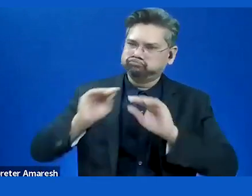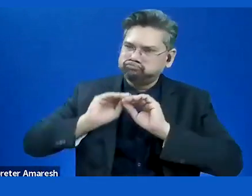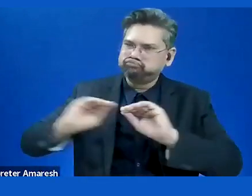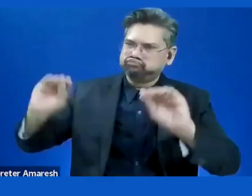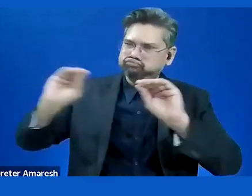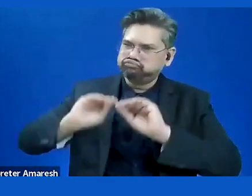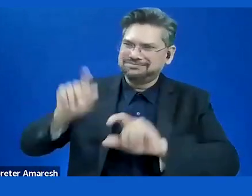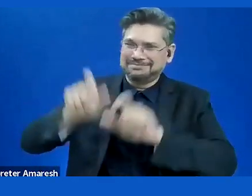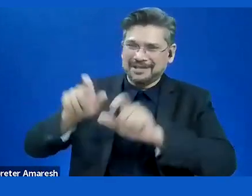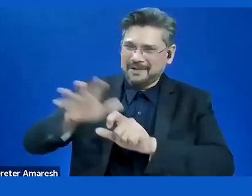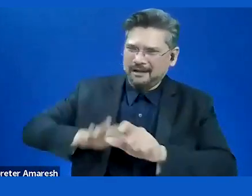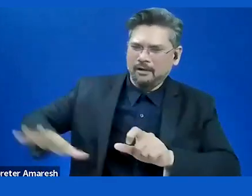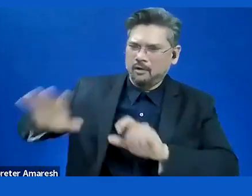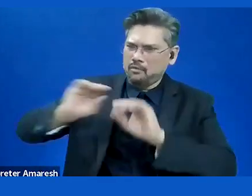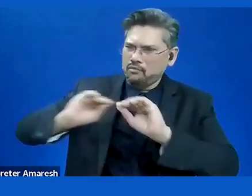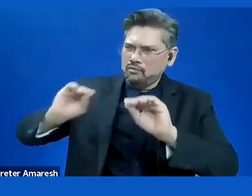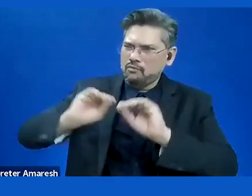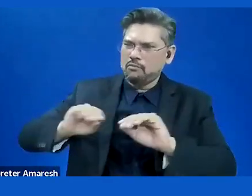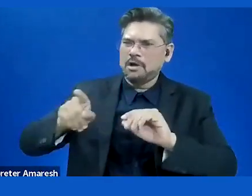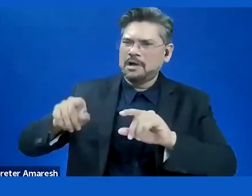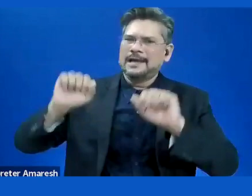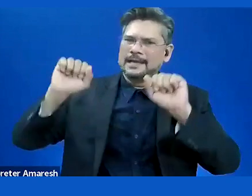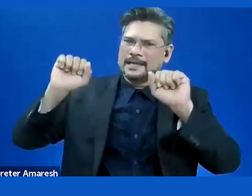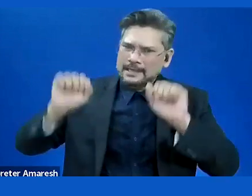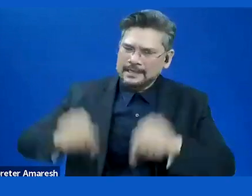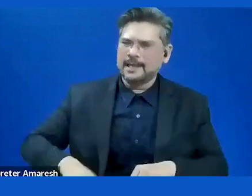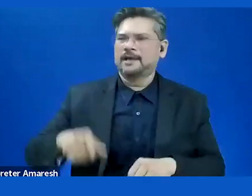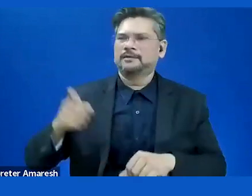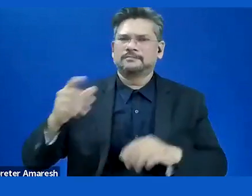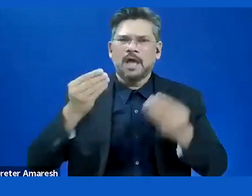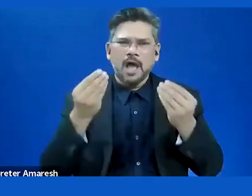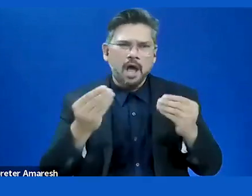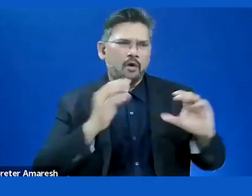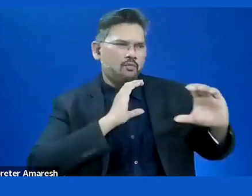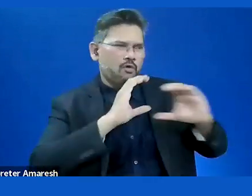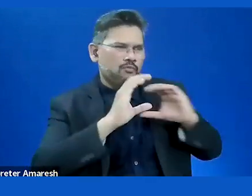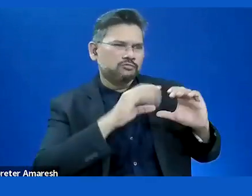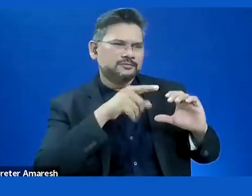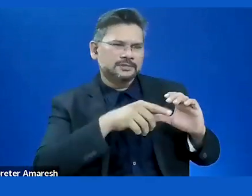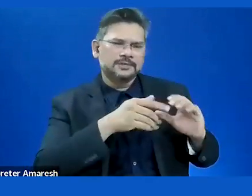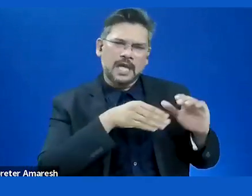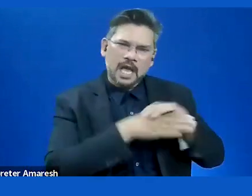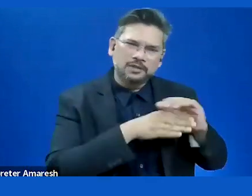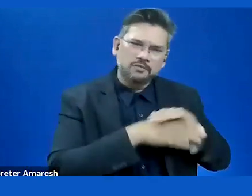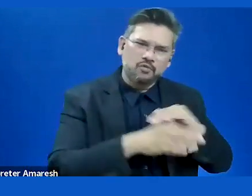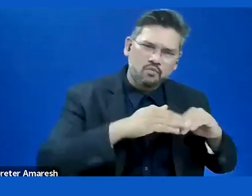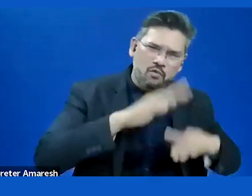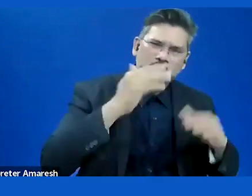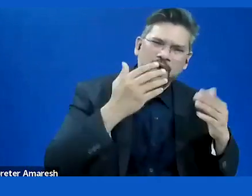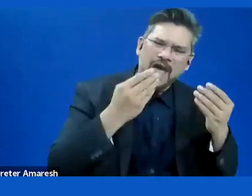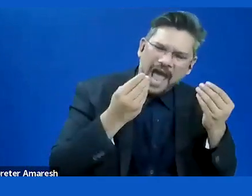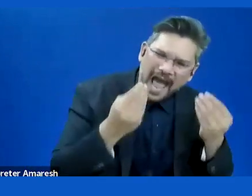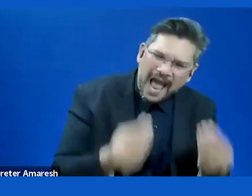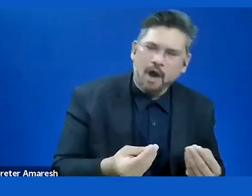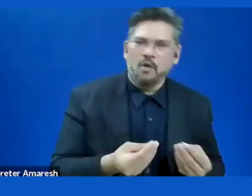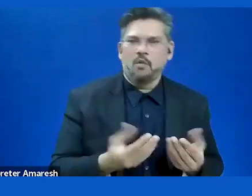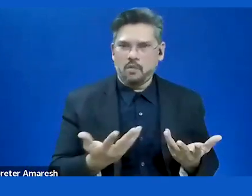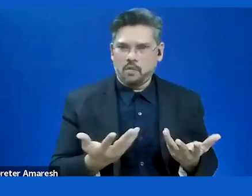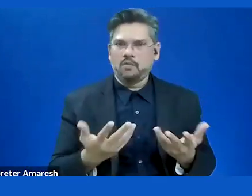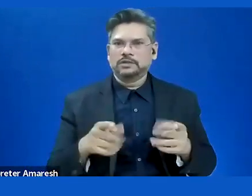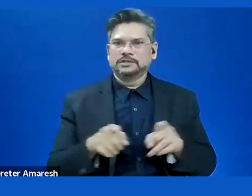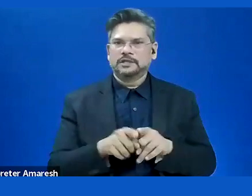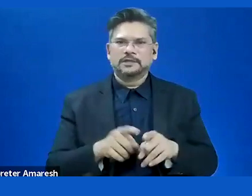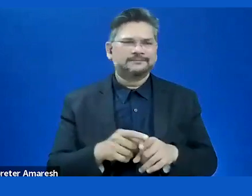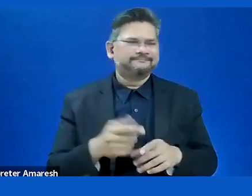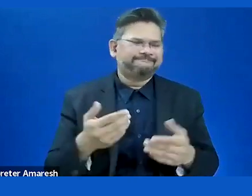these kind of, high volume customer communications accessible, how they can do that based on even content that